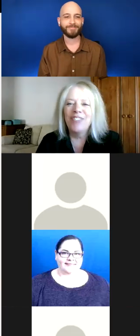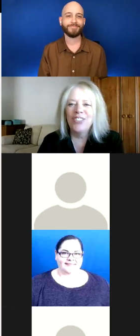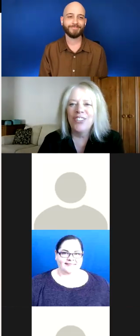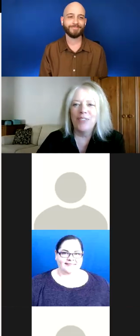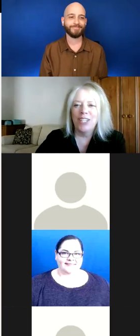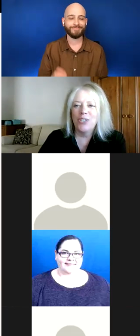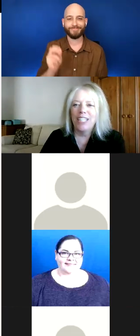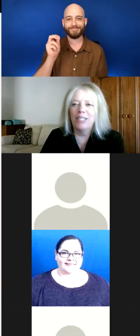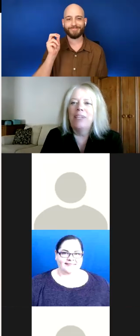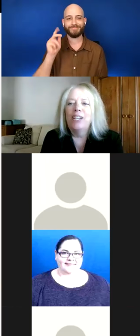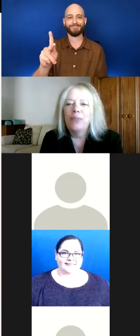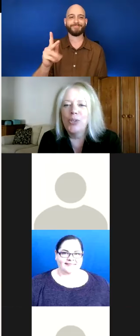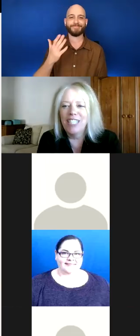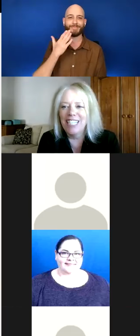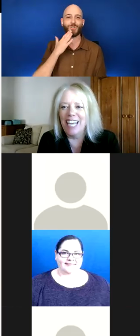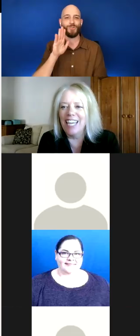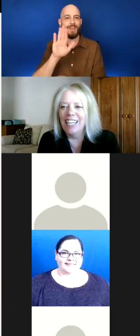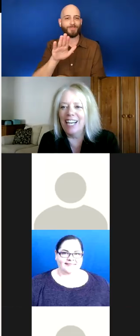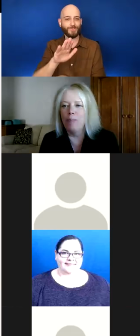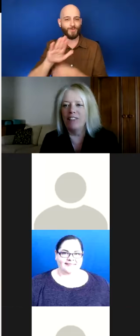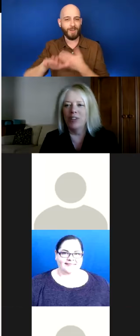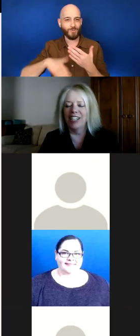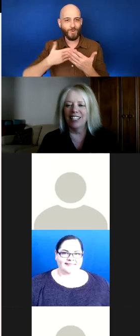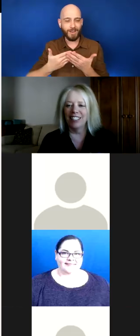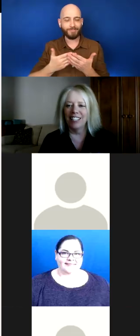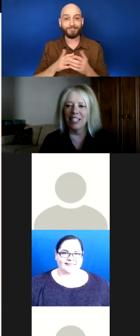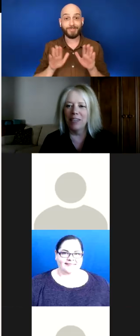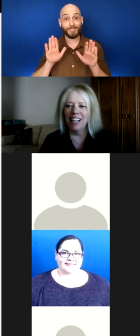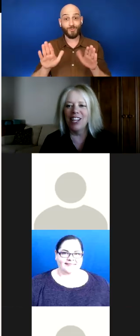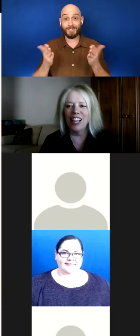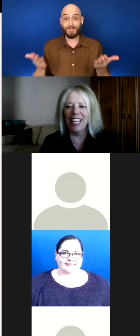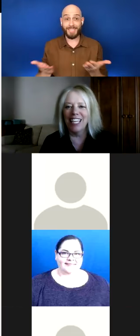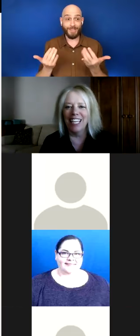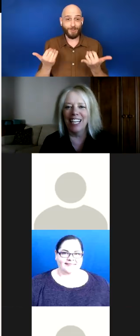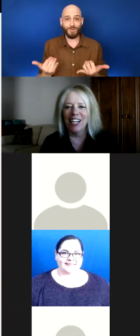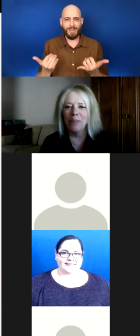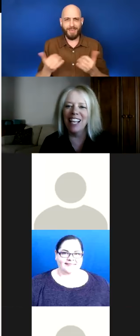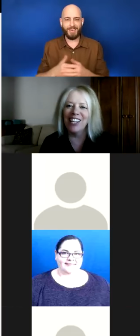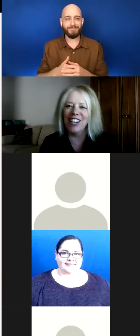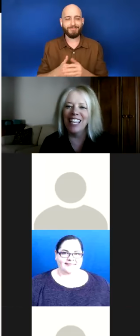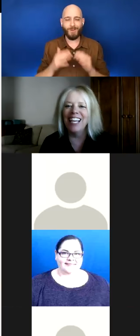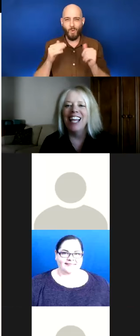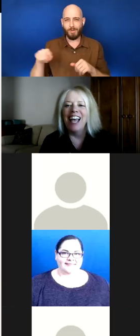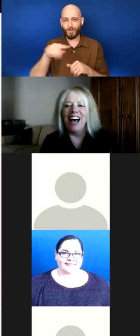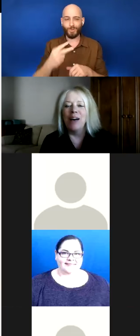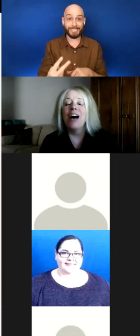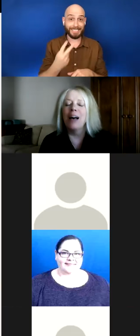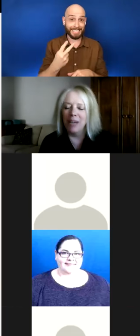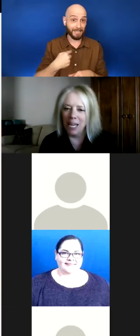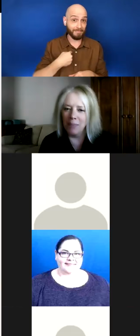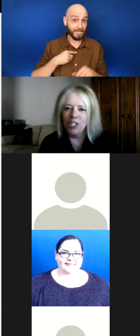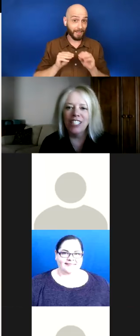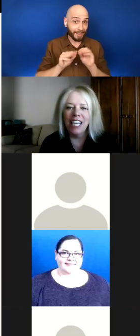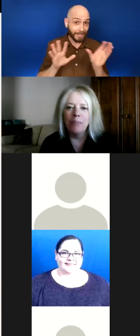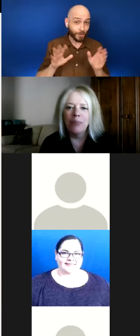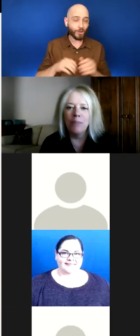Good afternoon, everyone. It's great to be here with you today, and I hope everyone can see me clearly and hear me clearly. My